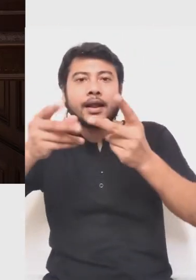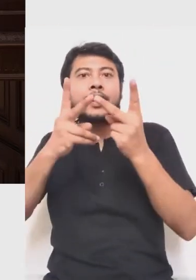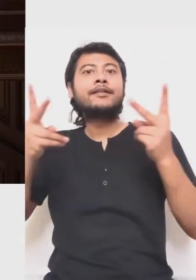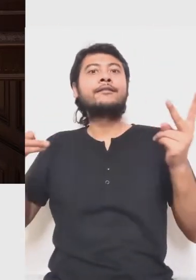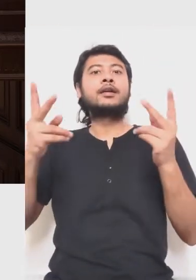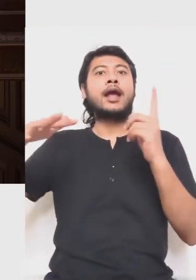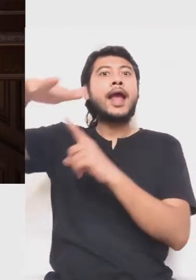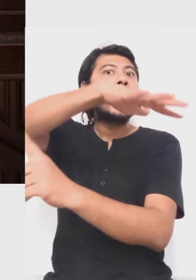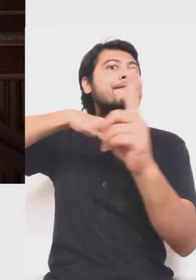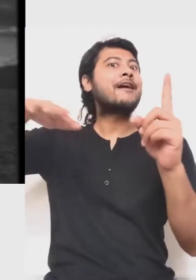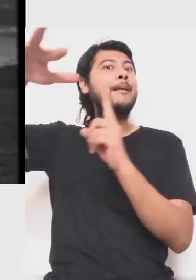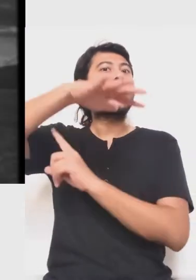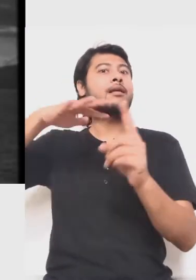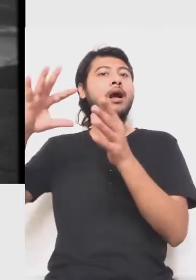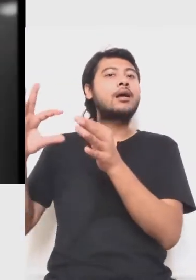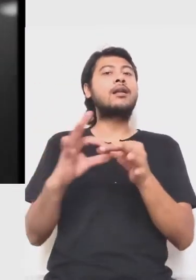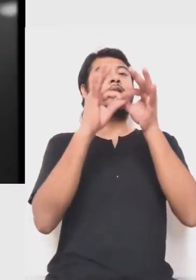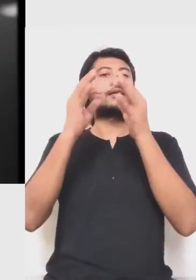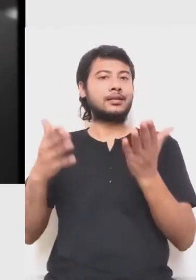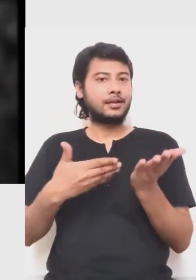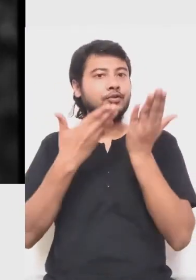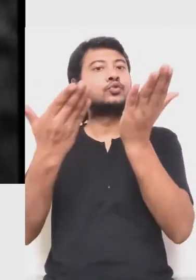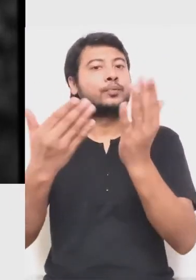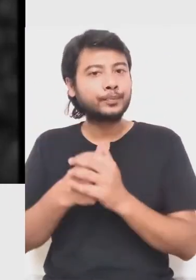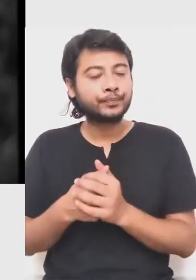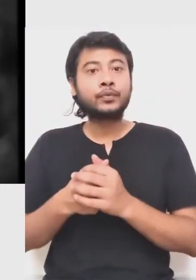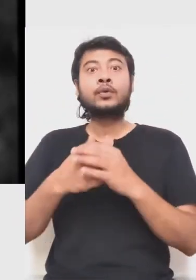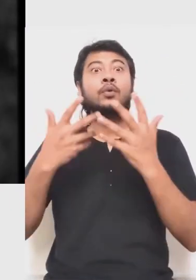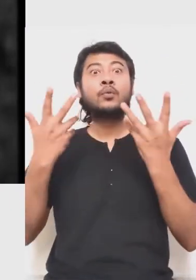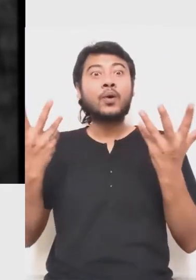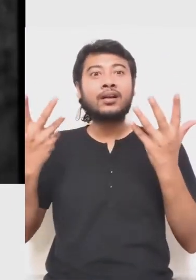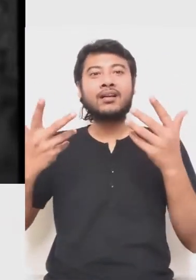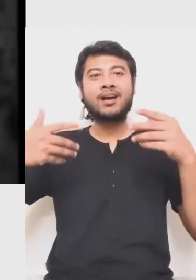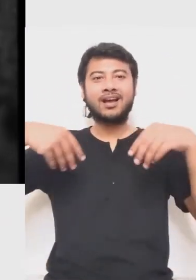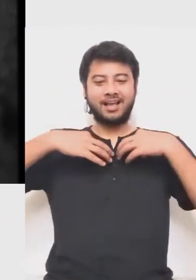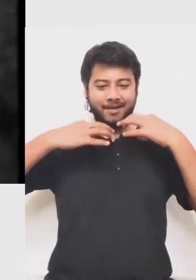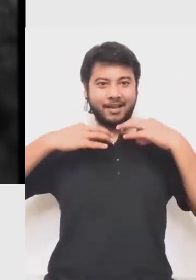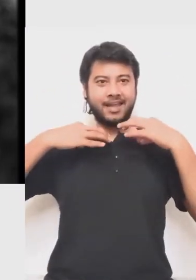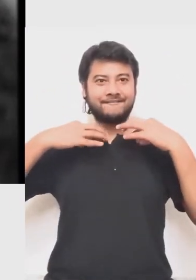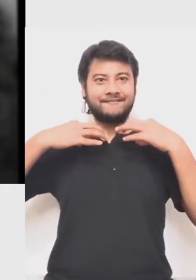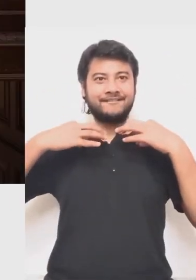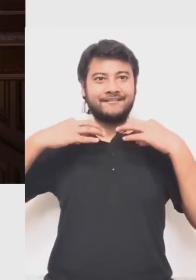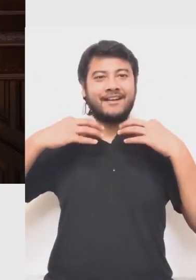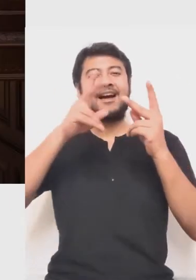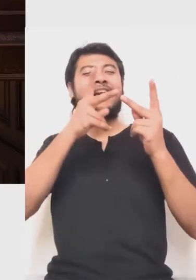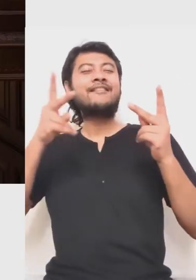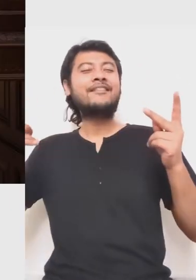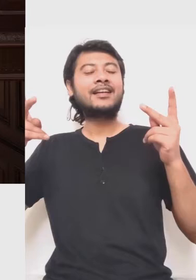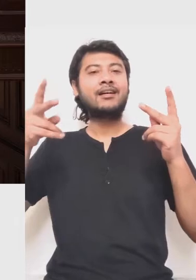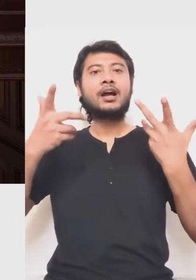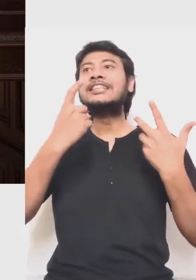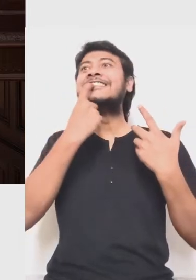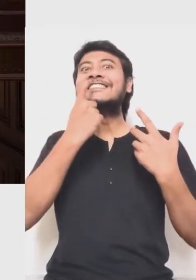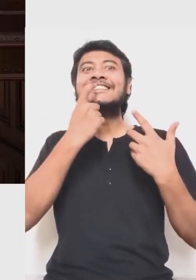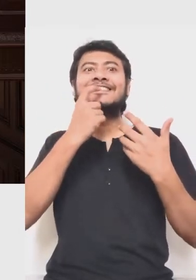artists and environment. The sun, the rain, and the soil became the paints of Tang's new palette. These works